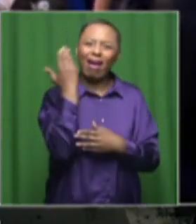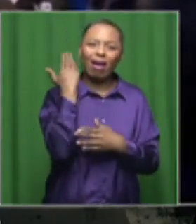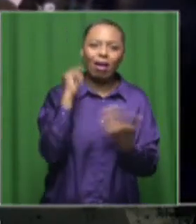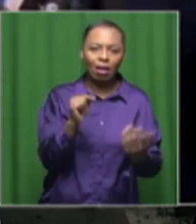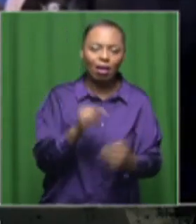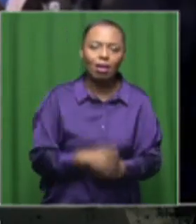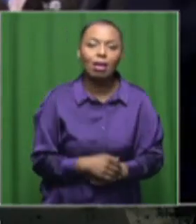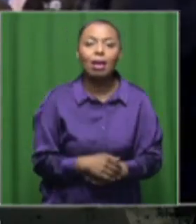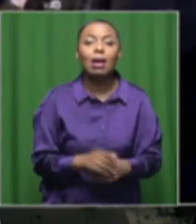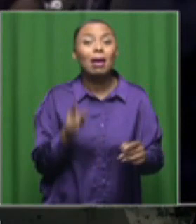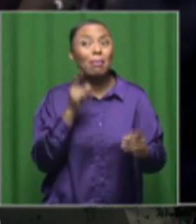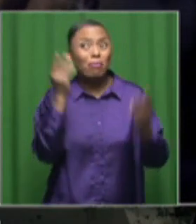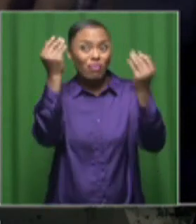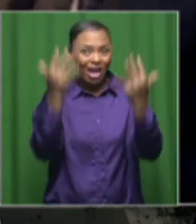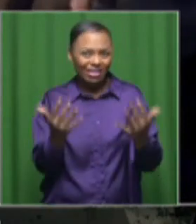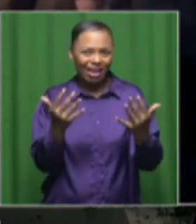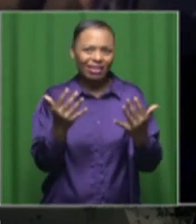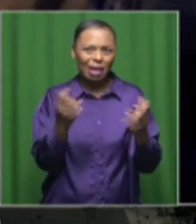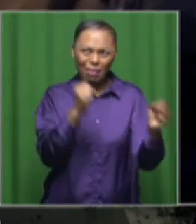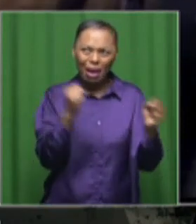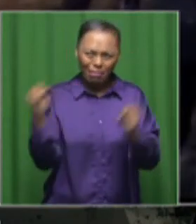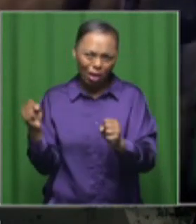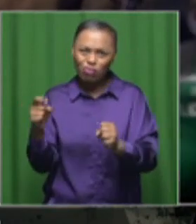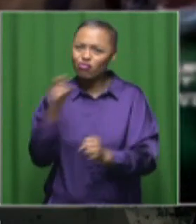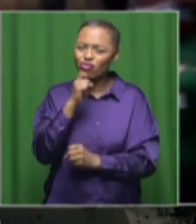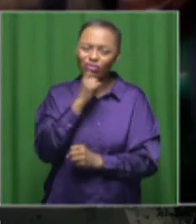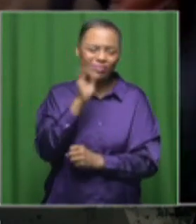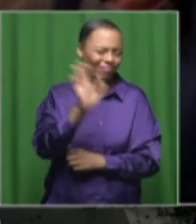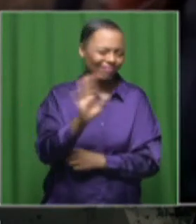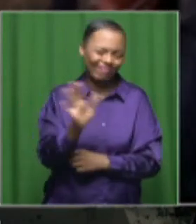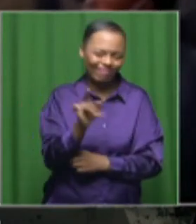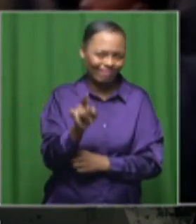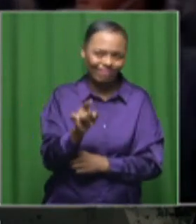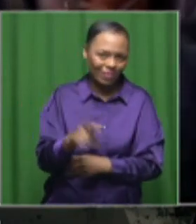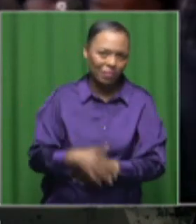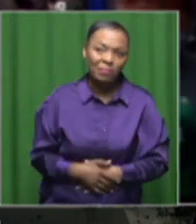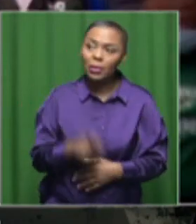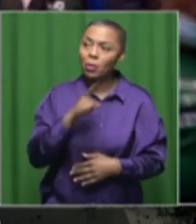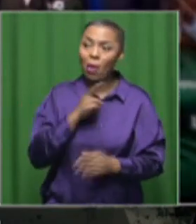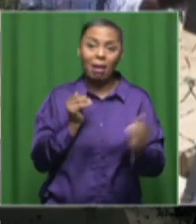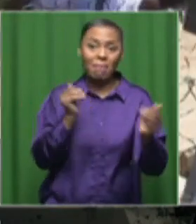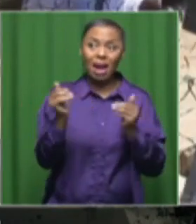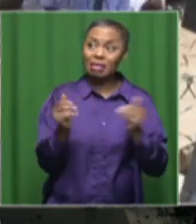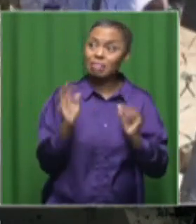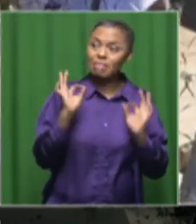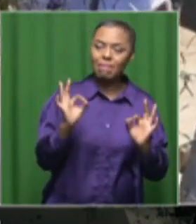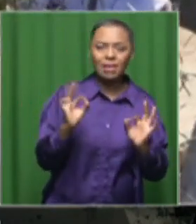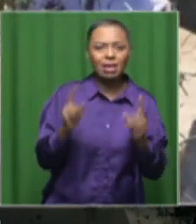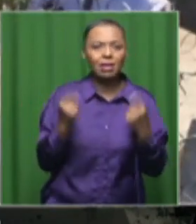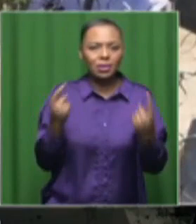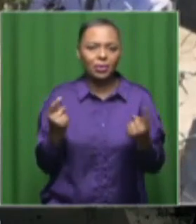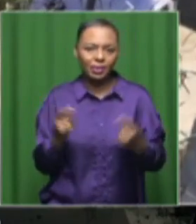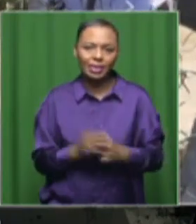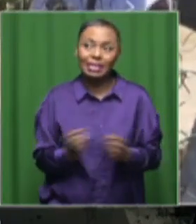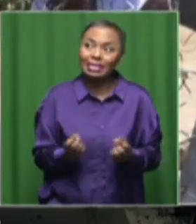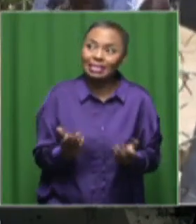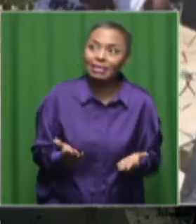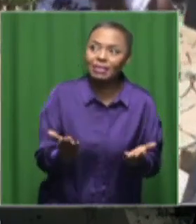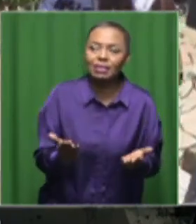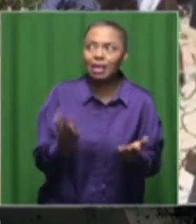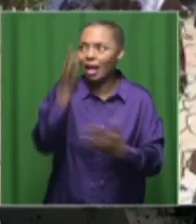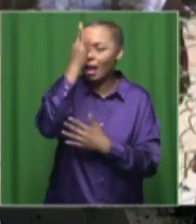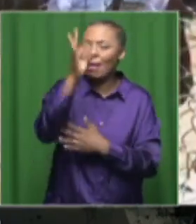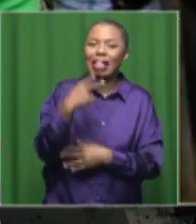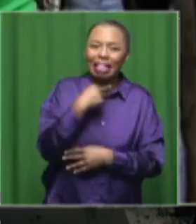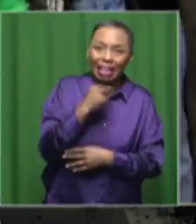austerity budgets of the past decade, especially, have not kept up with this misguided austerity policies by the government.